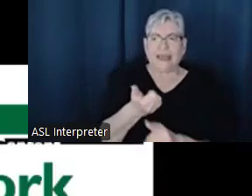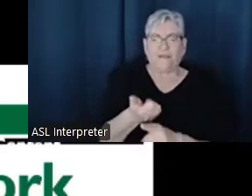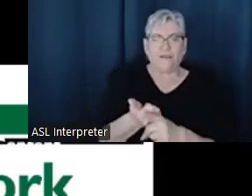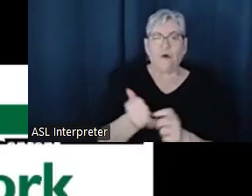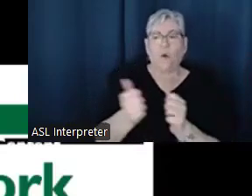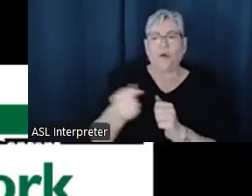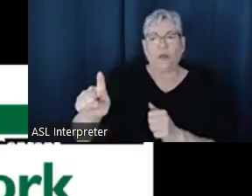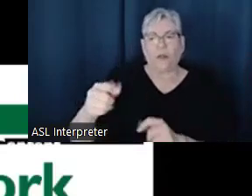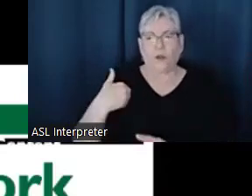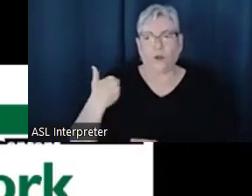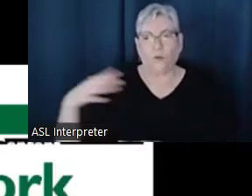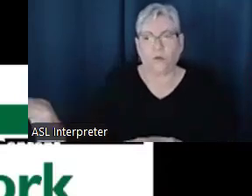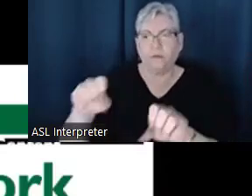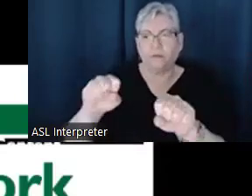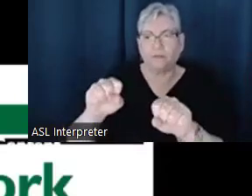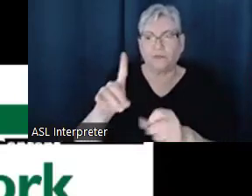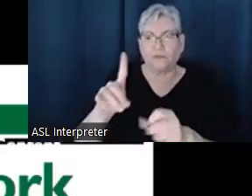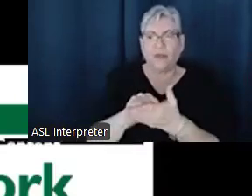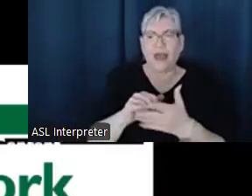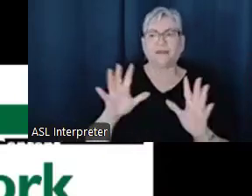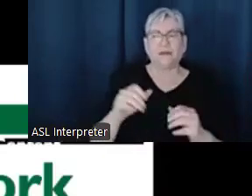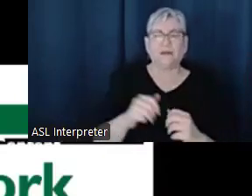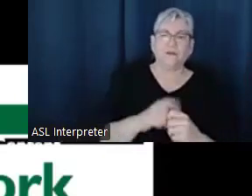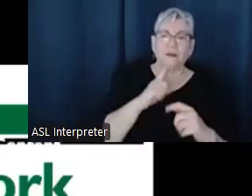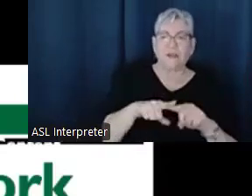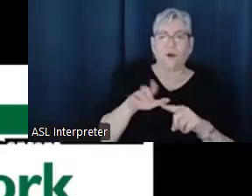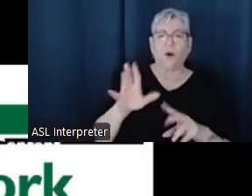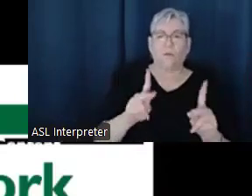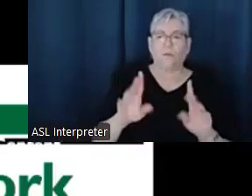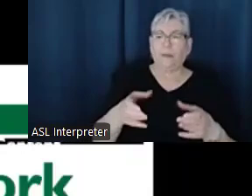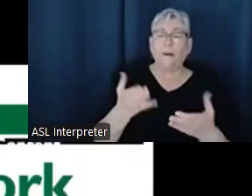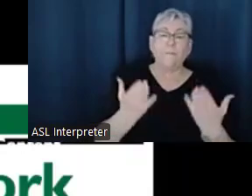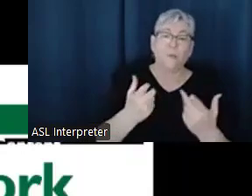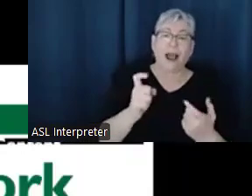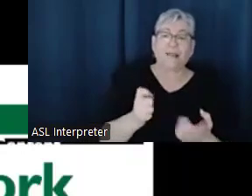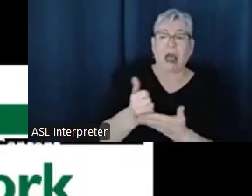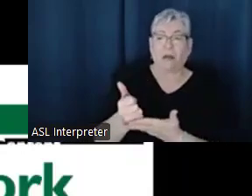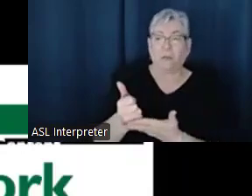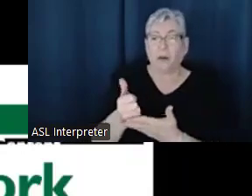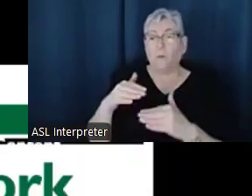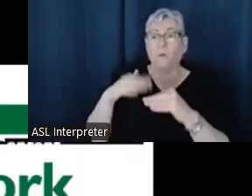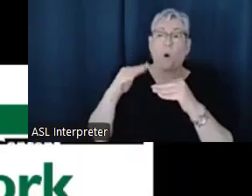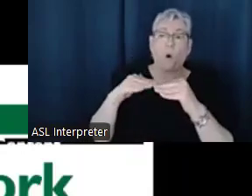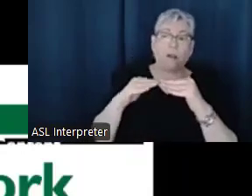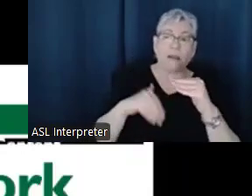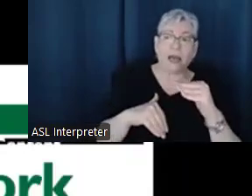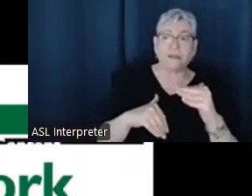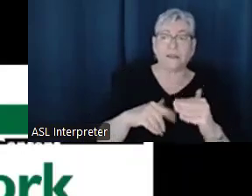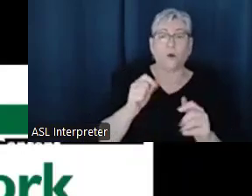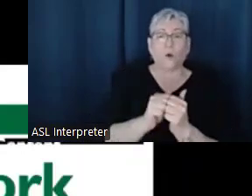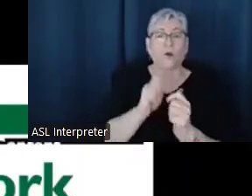with. And now, depending on your population, you might have to help more or less, but be working towards giving them